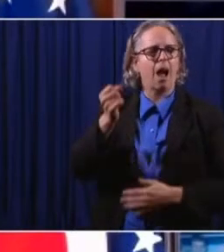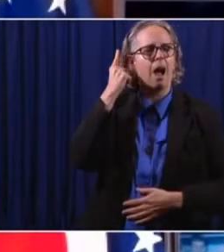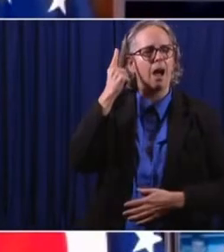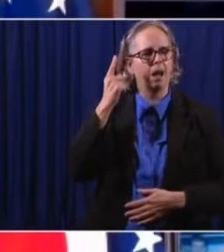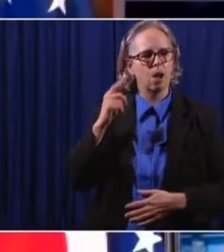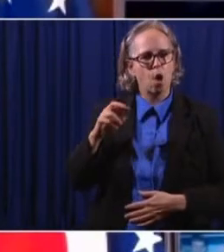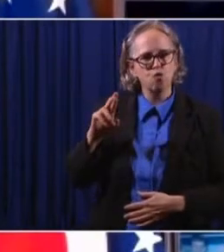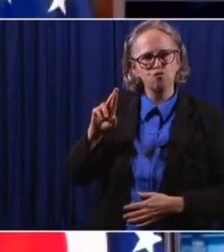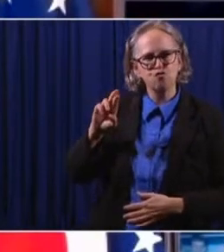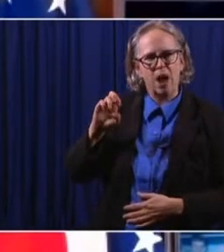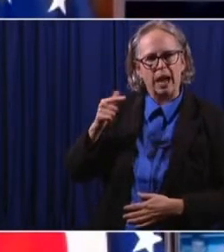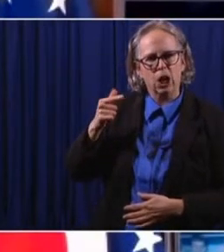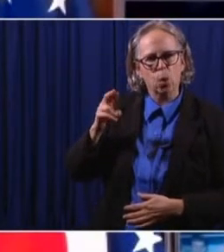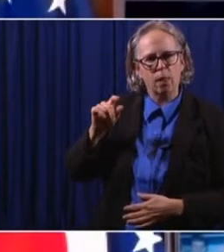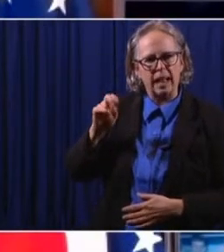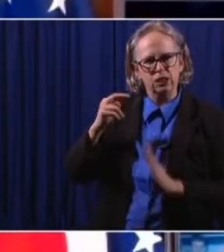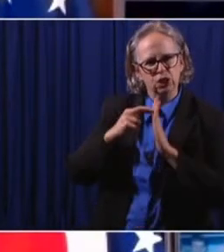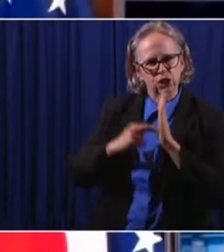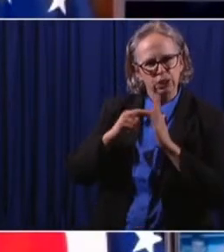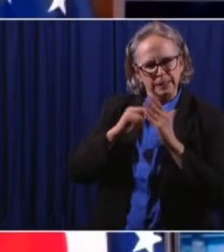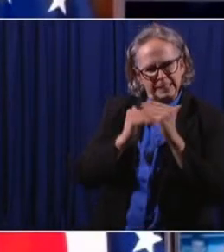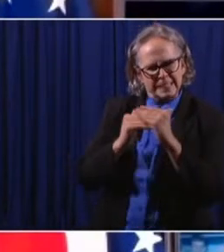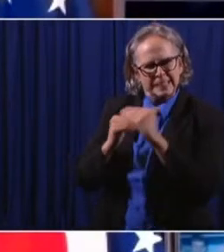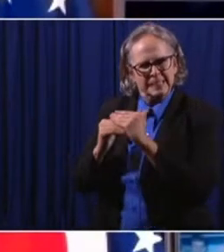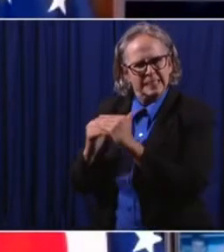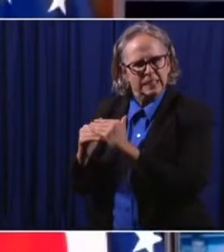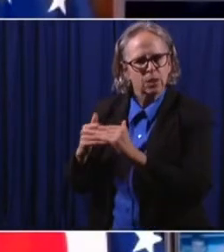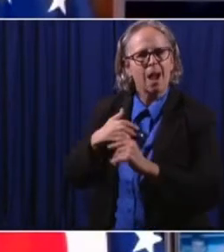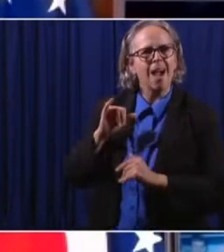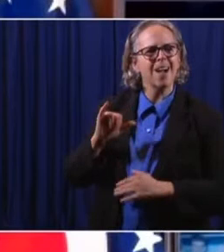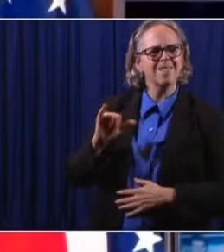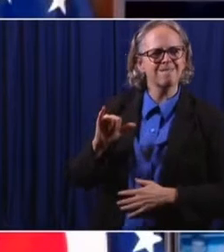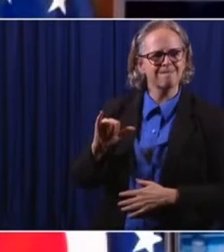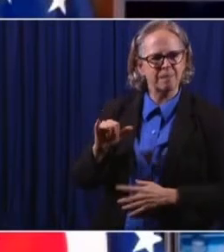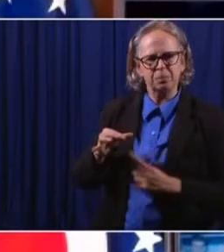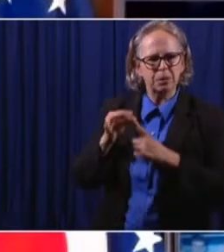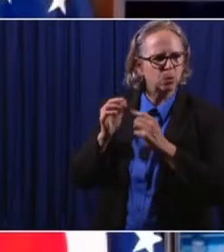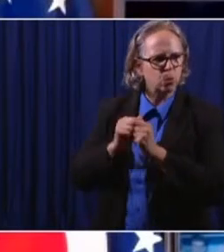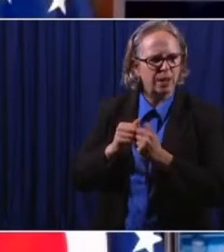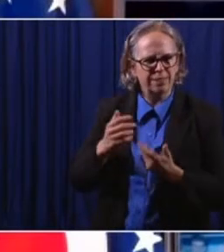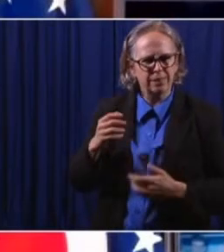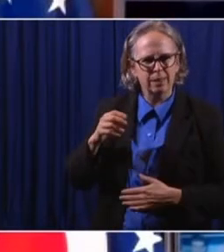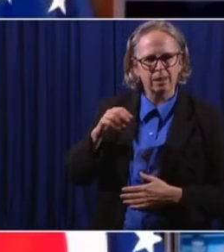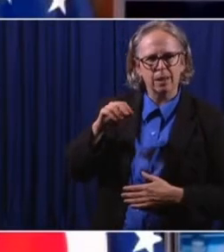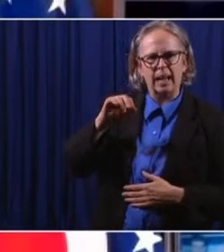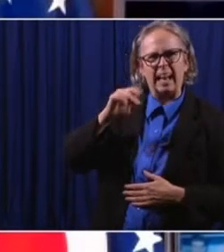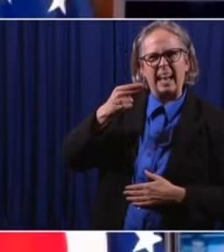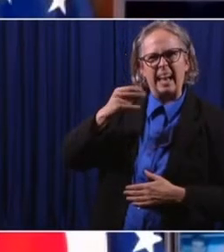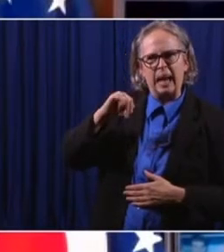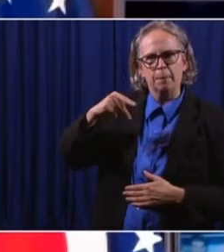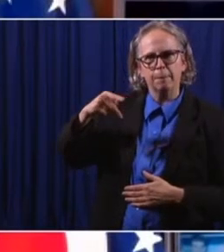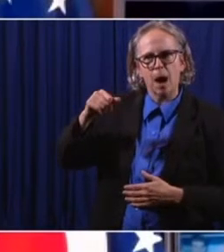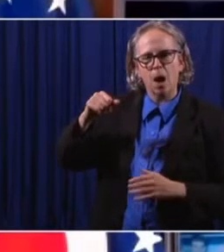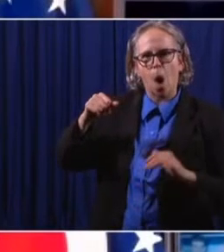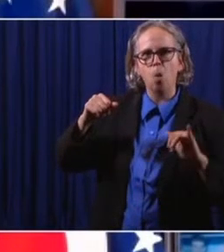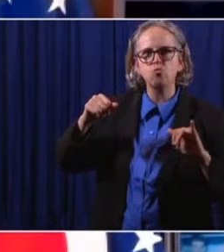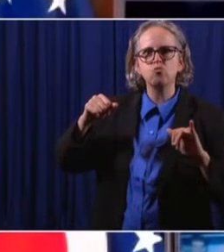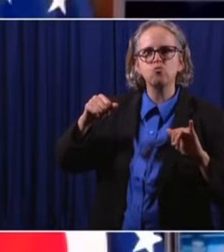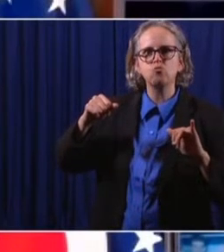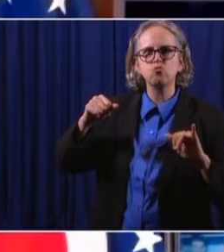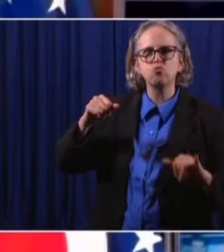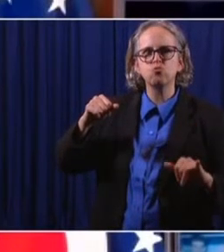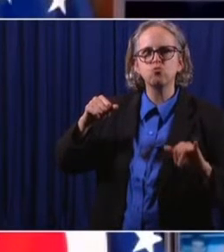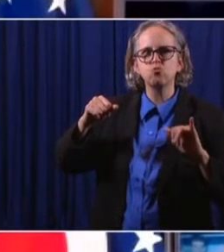restrictions and complications that can come, particularly regarding HIPAA rules. So we have been able to work through those.